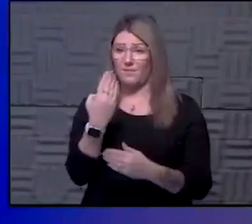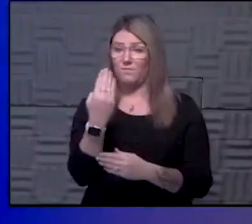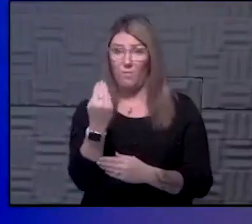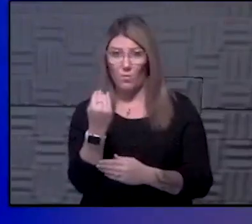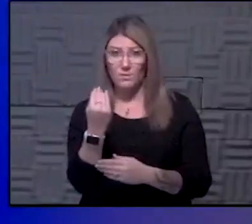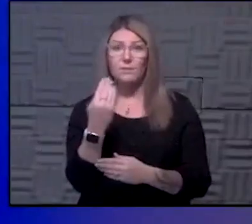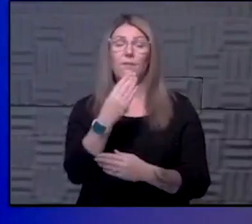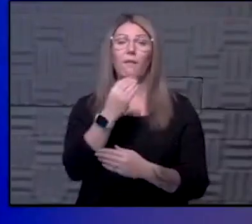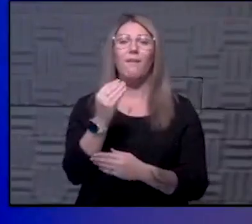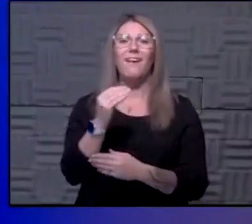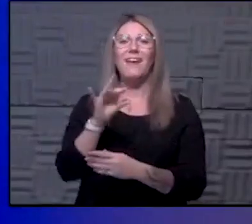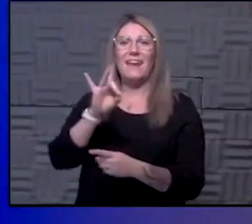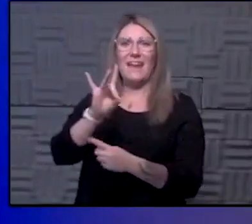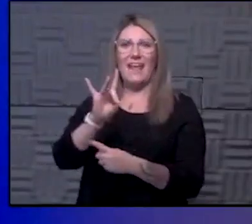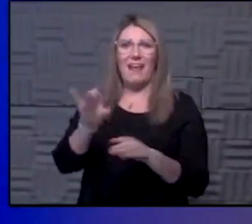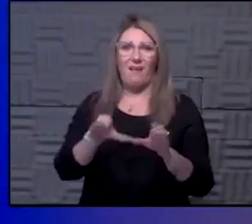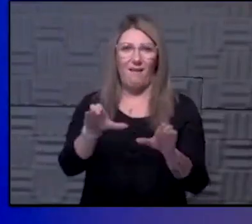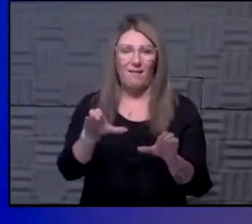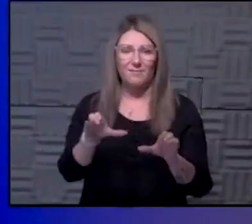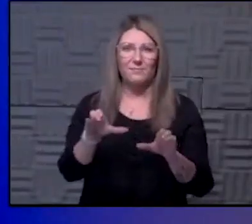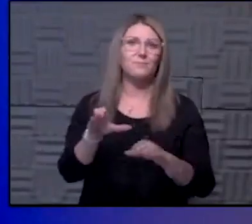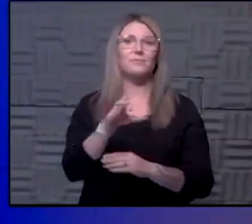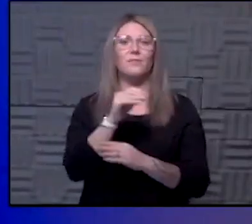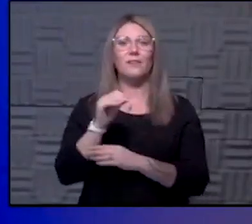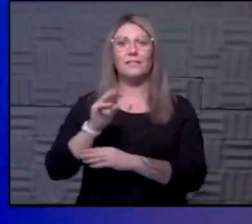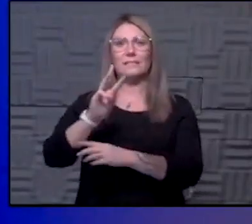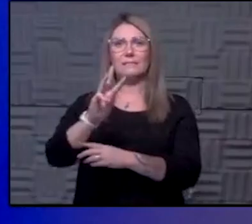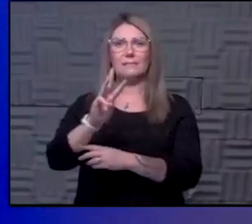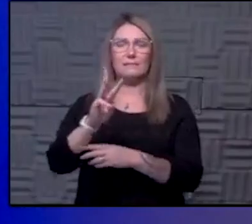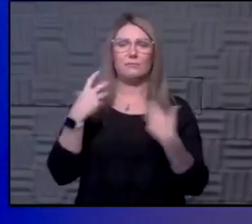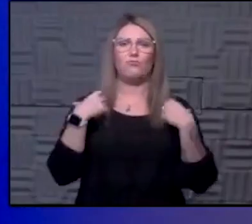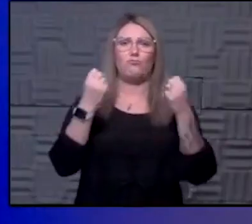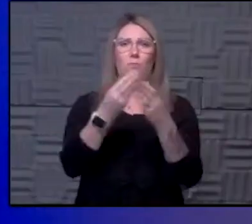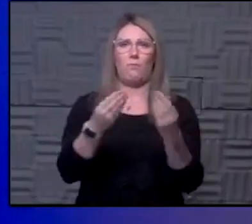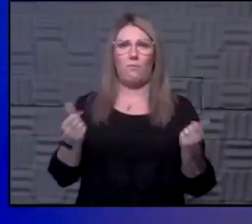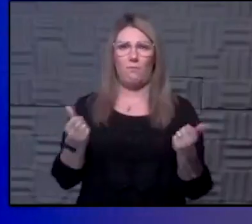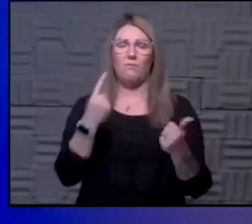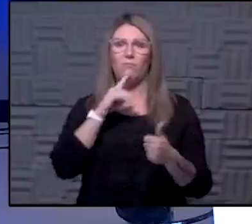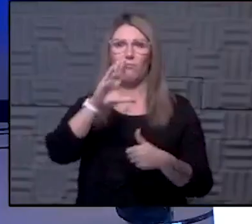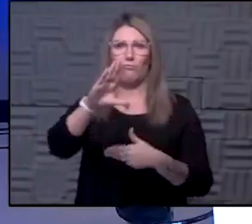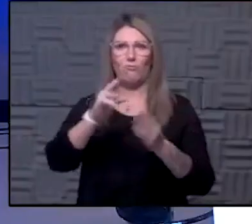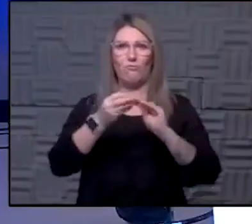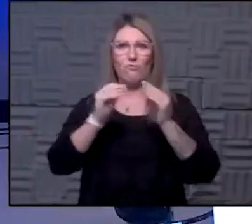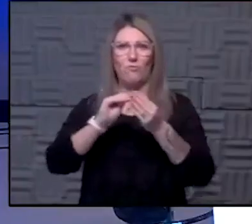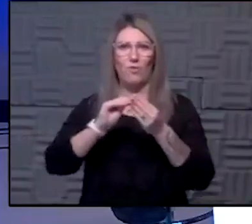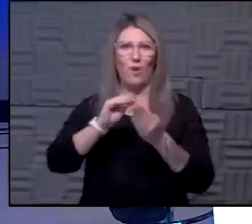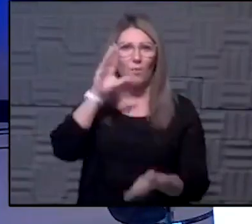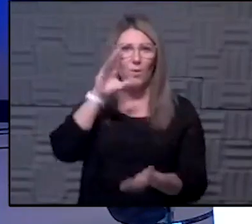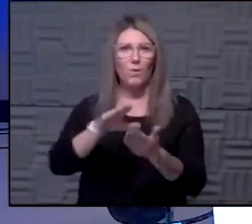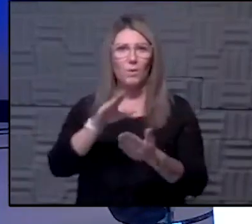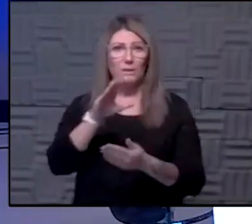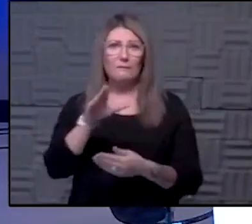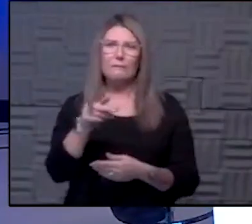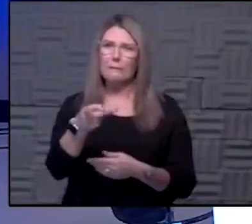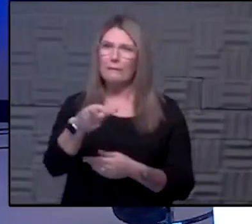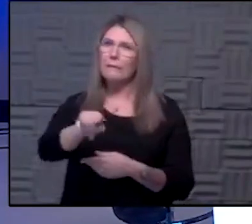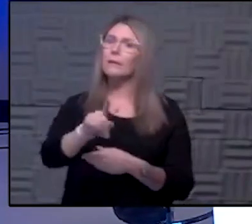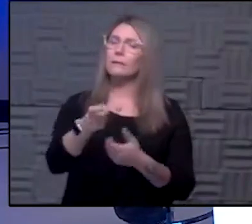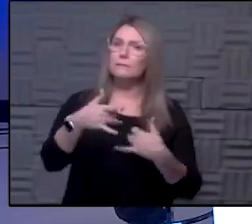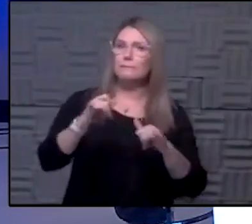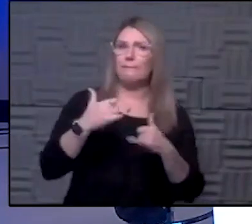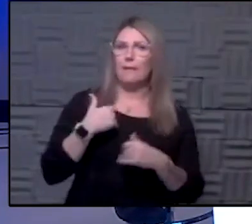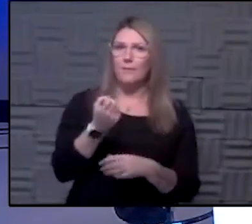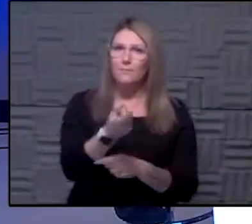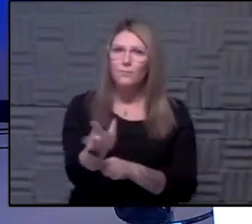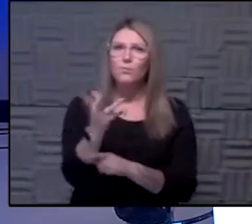8 acute active and 6 in that recovery period. So their numbers are pretty good, too. Also down. They've still got a few, though. That's still,